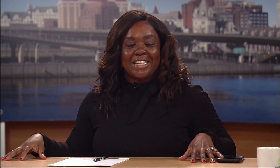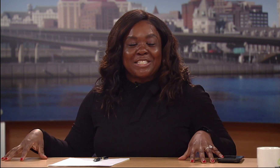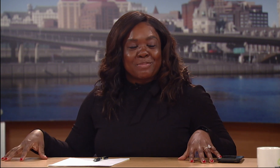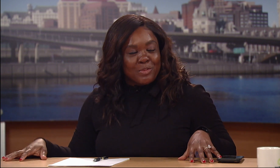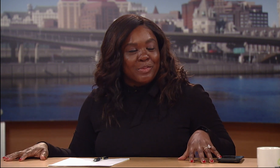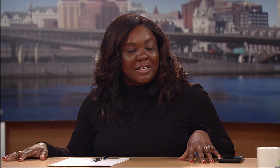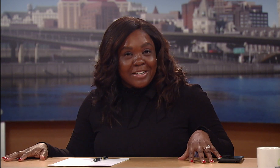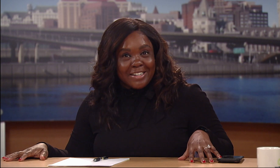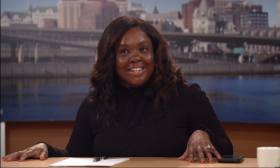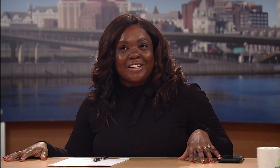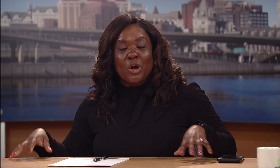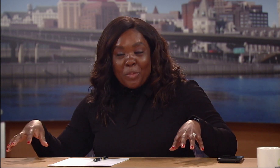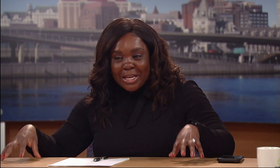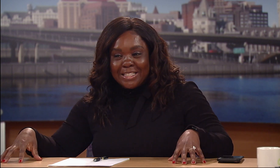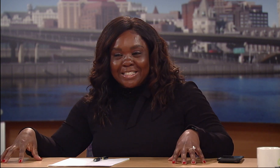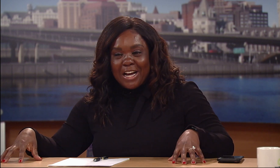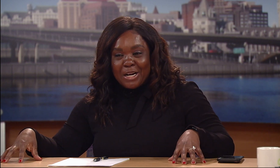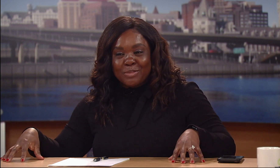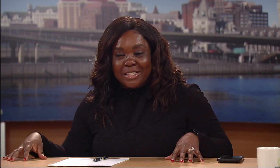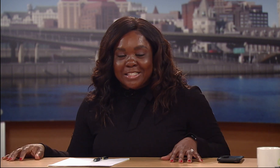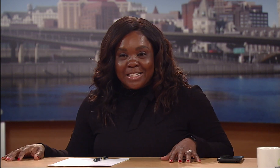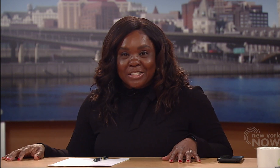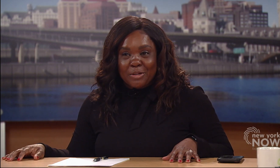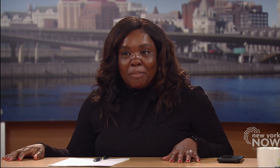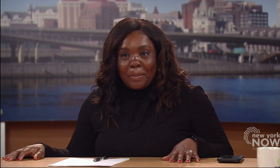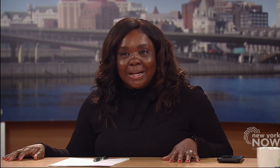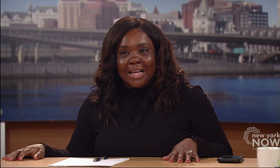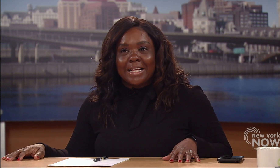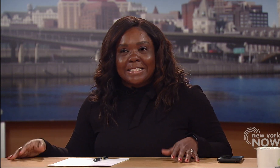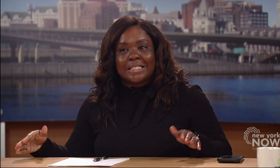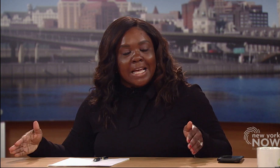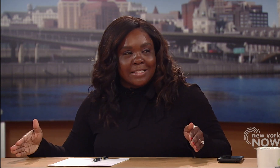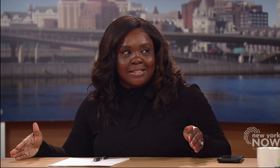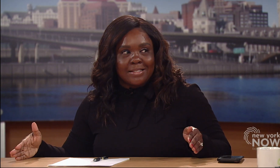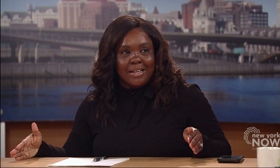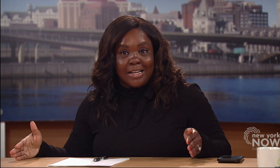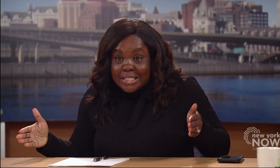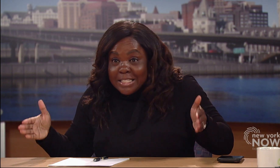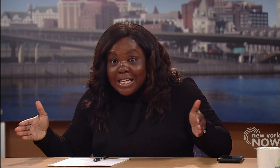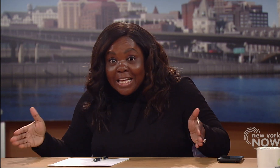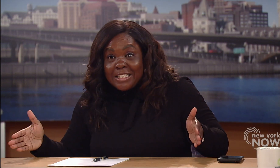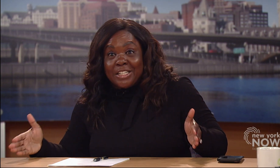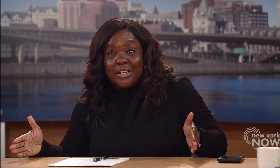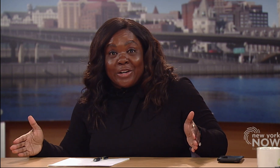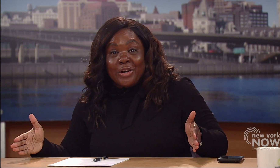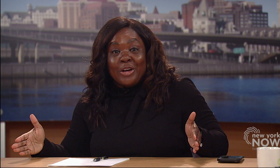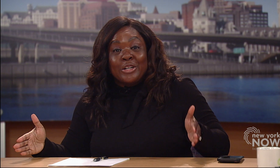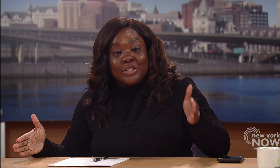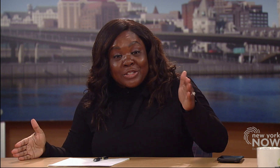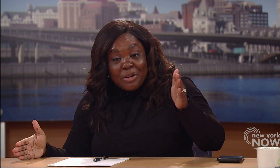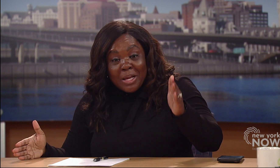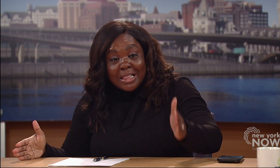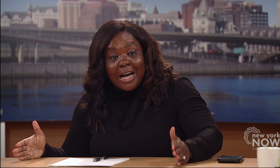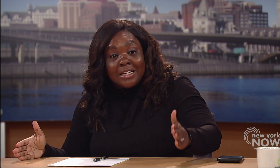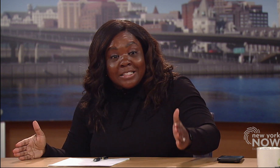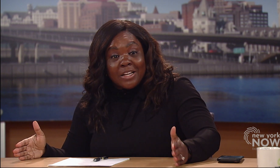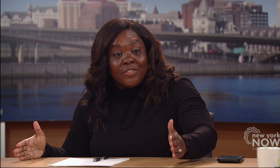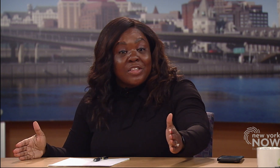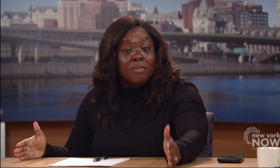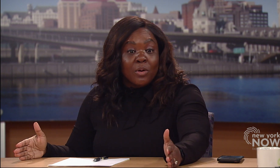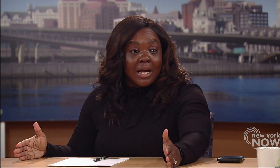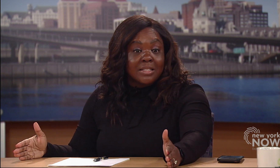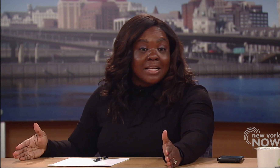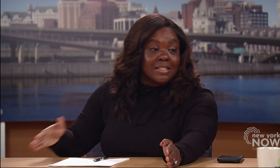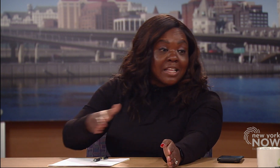know, the relationships will be good going in to this session, but it's tense because it's an election year. So there's going to be a lot of